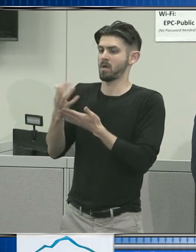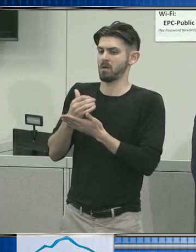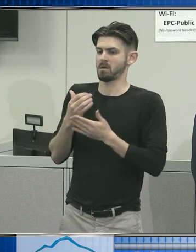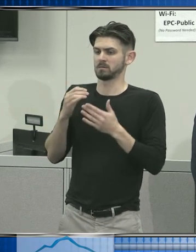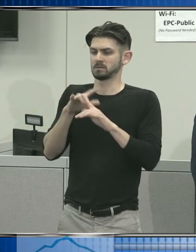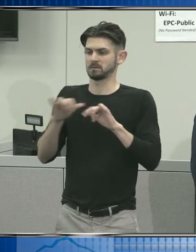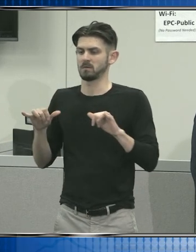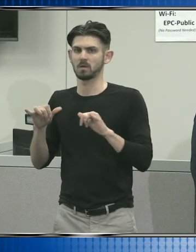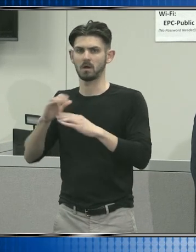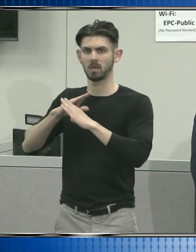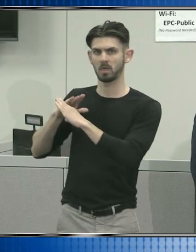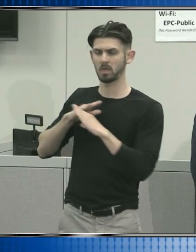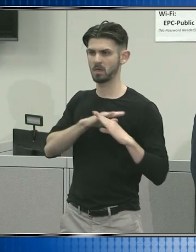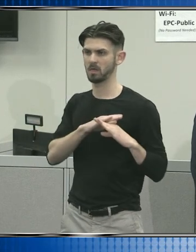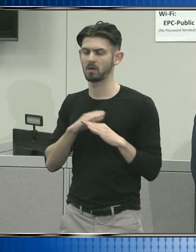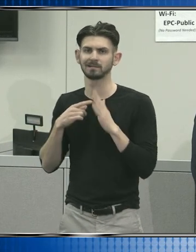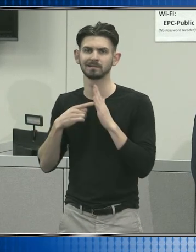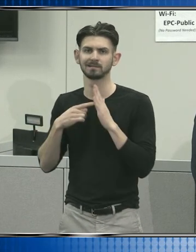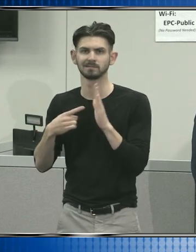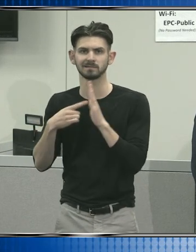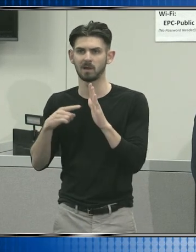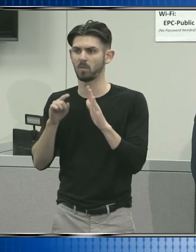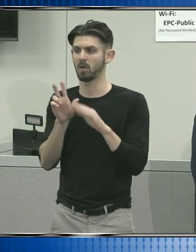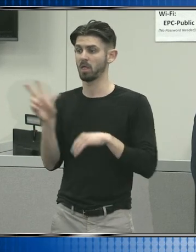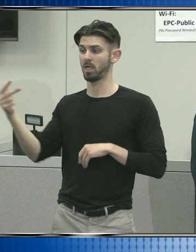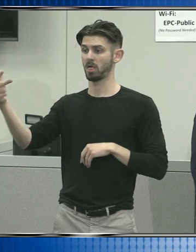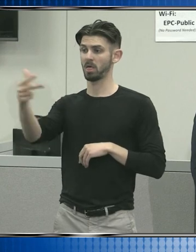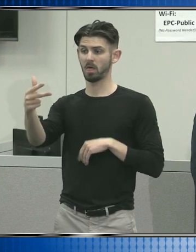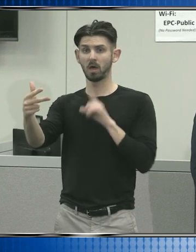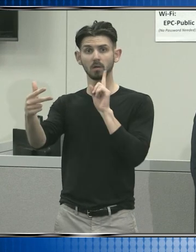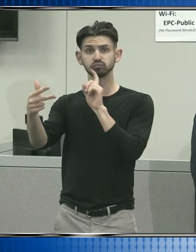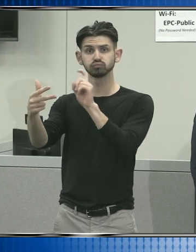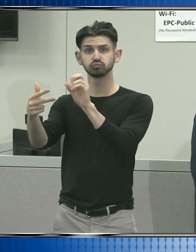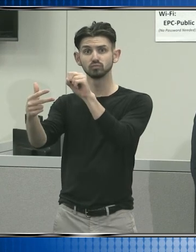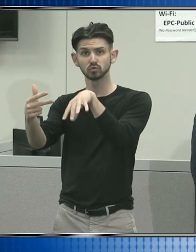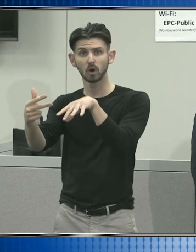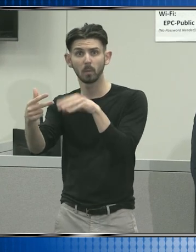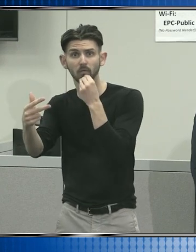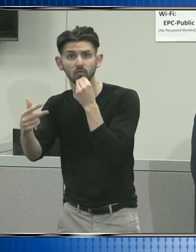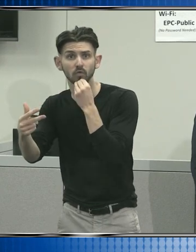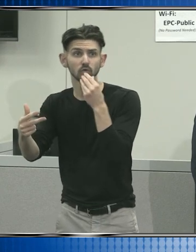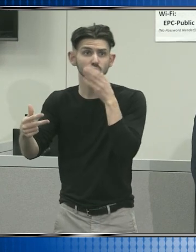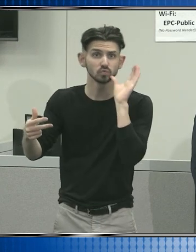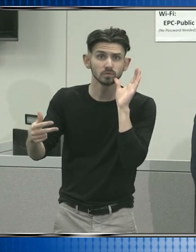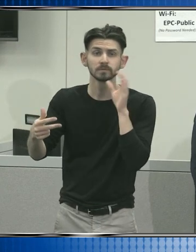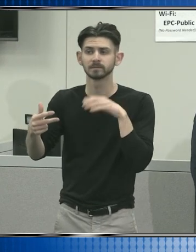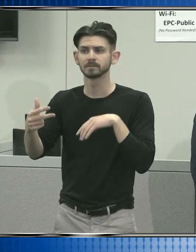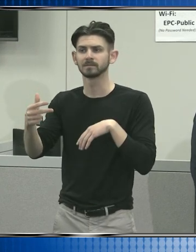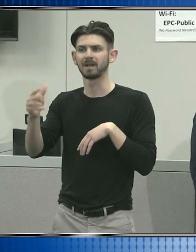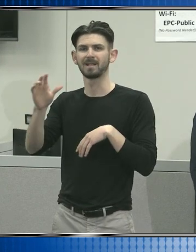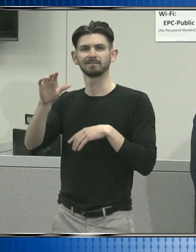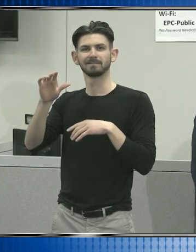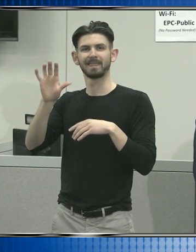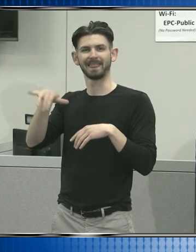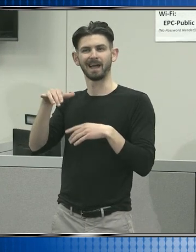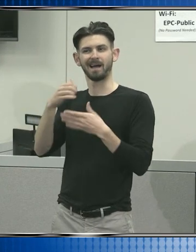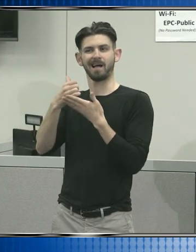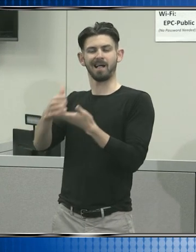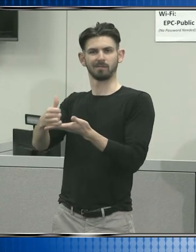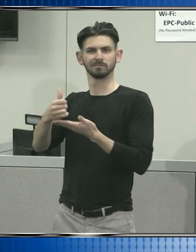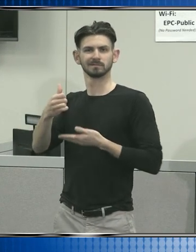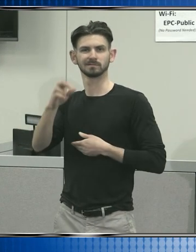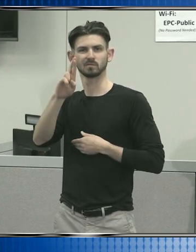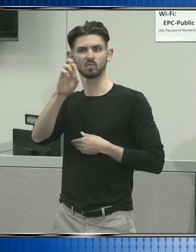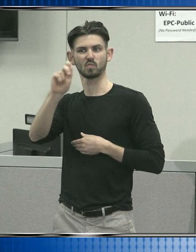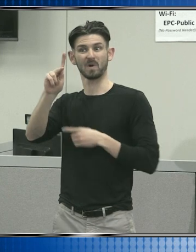pickup service available. That's a lower risk way that folks can engage in the